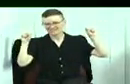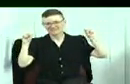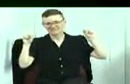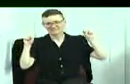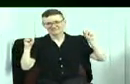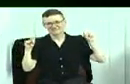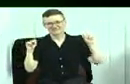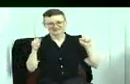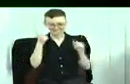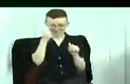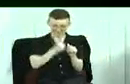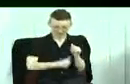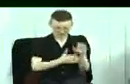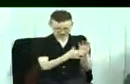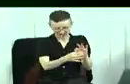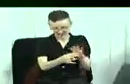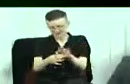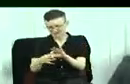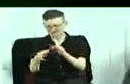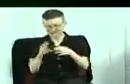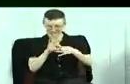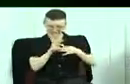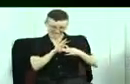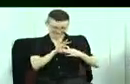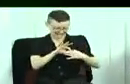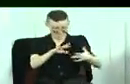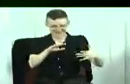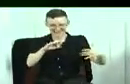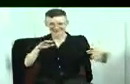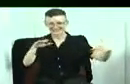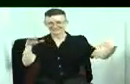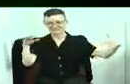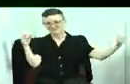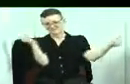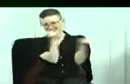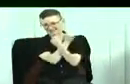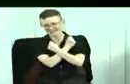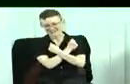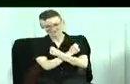chain. Break every chain, break every chain.